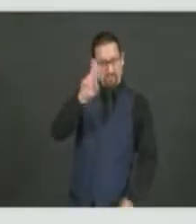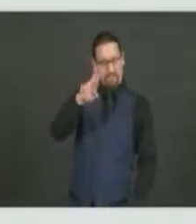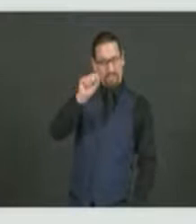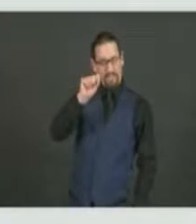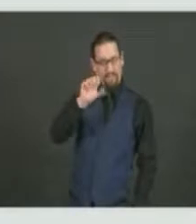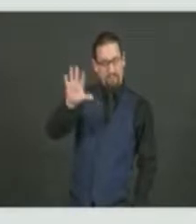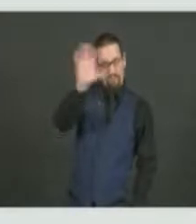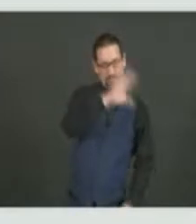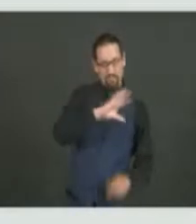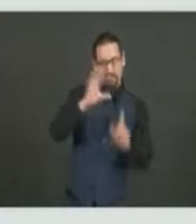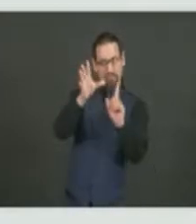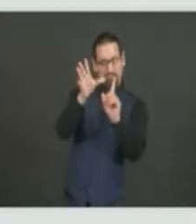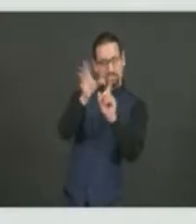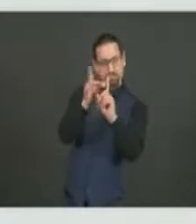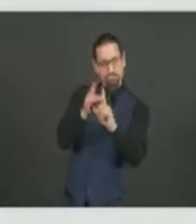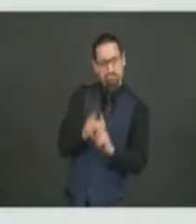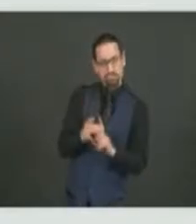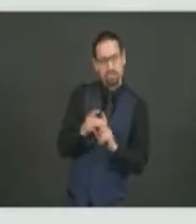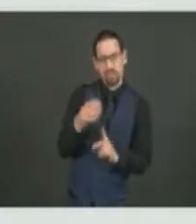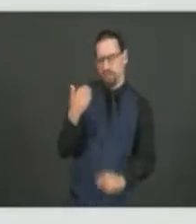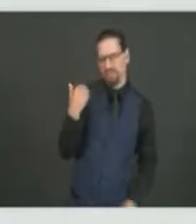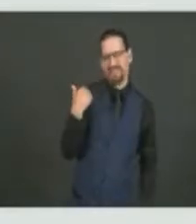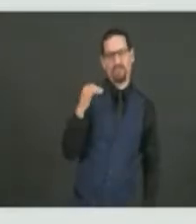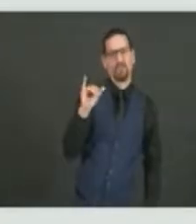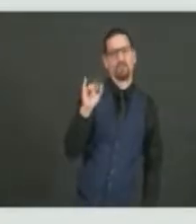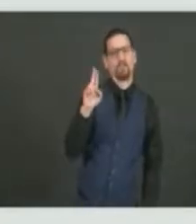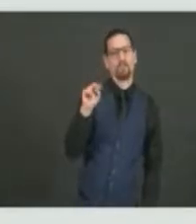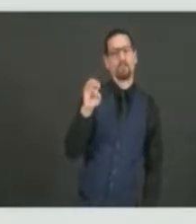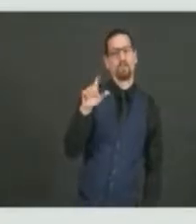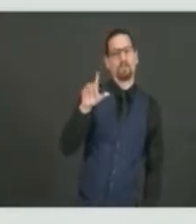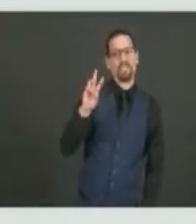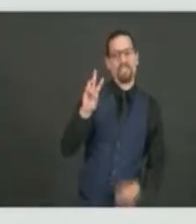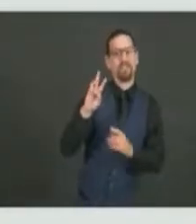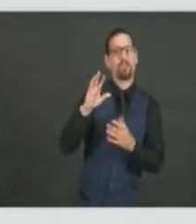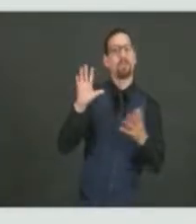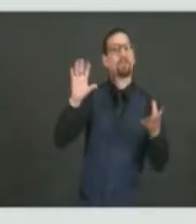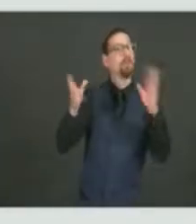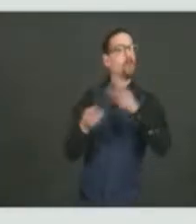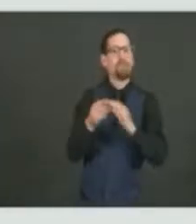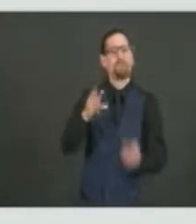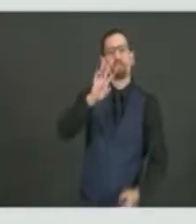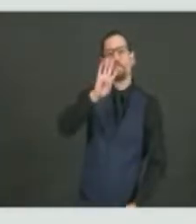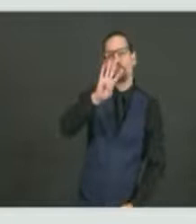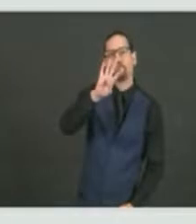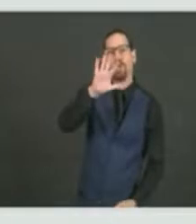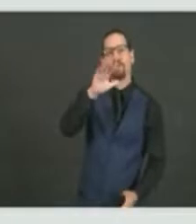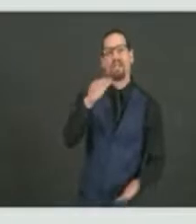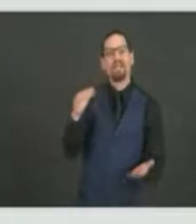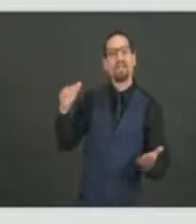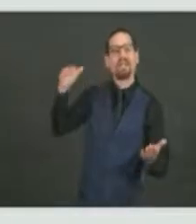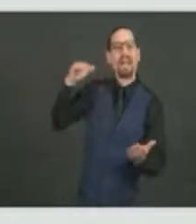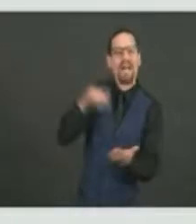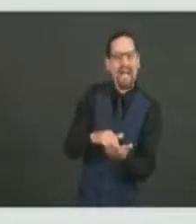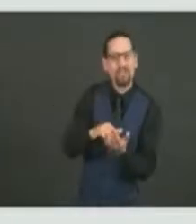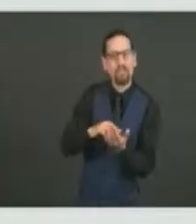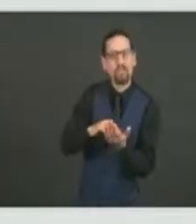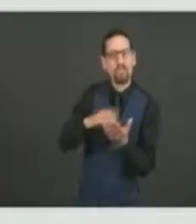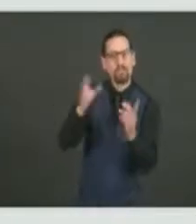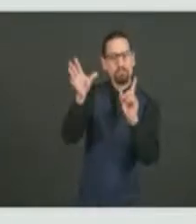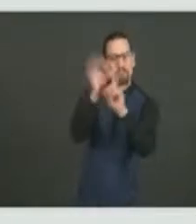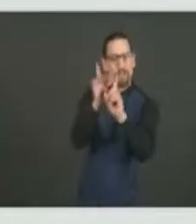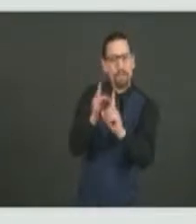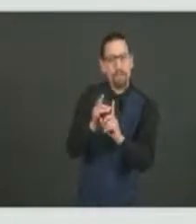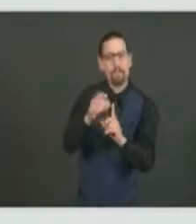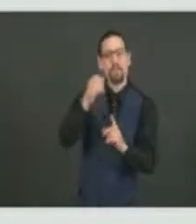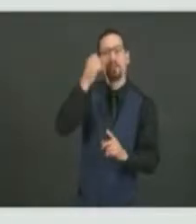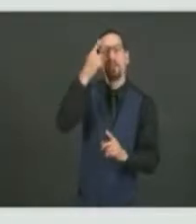June 26 last week of almost 45,000 cases. This is the highest that they've ever been. Now,